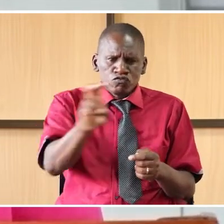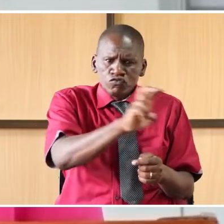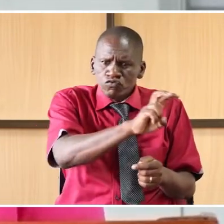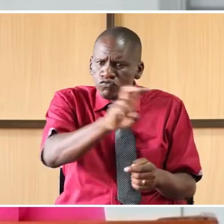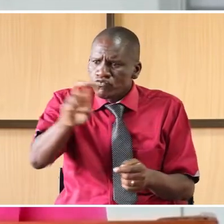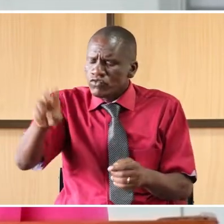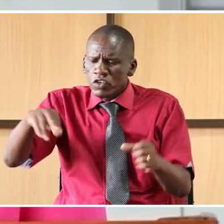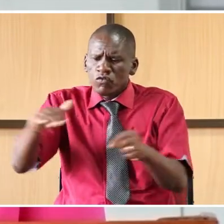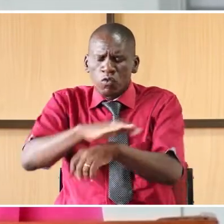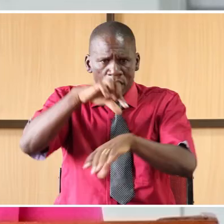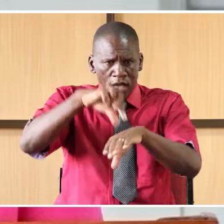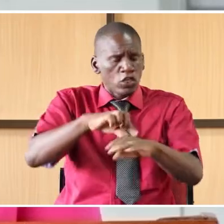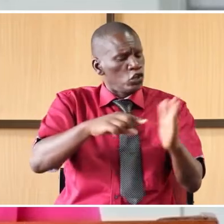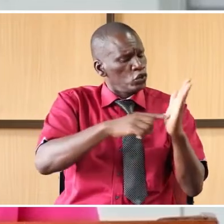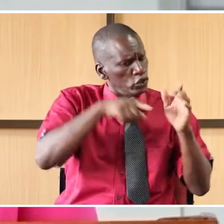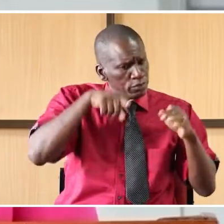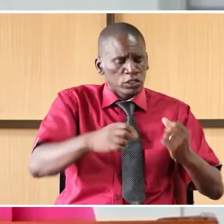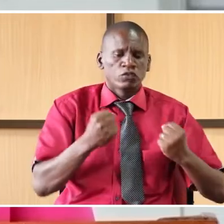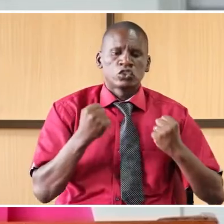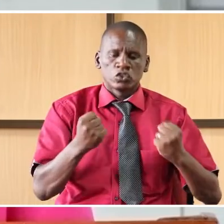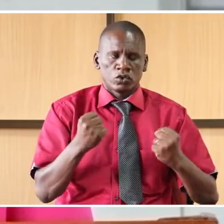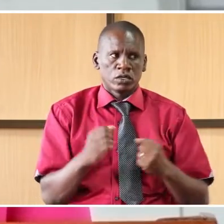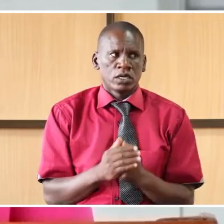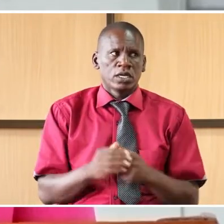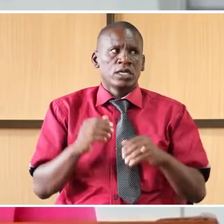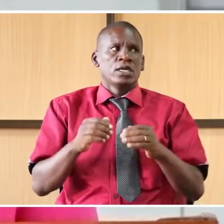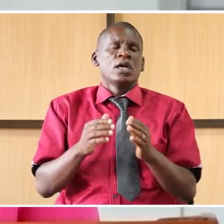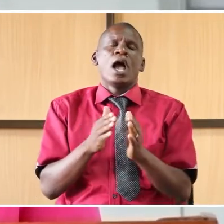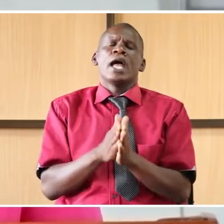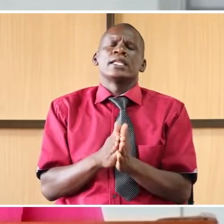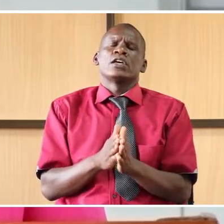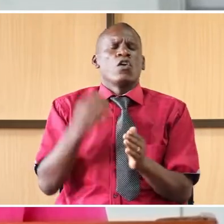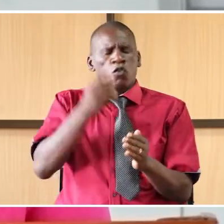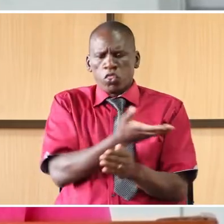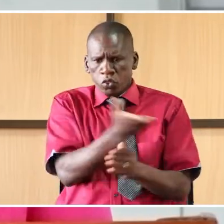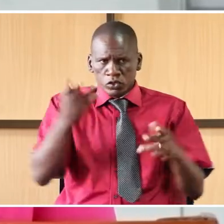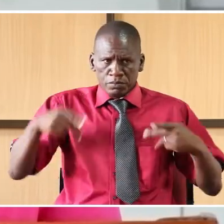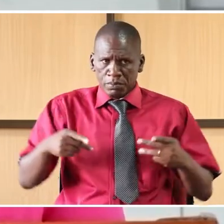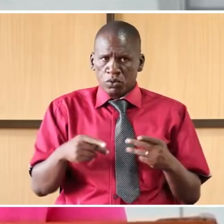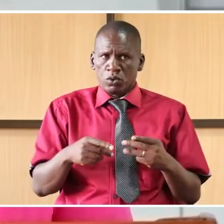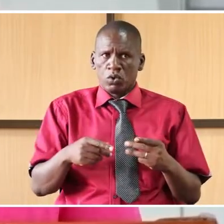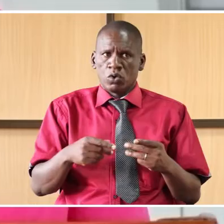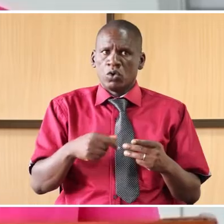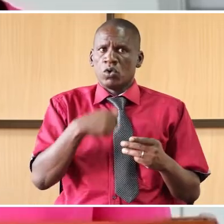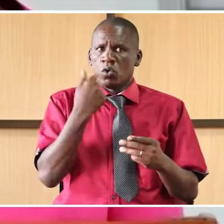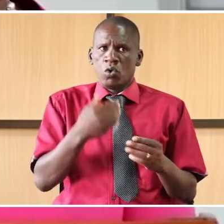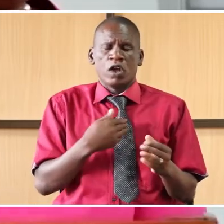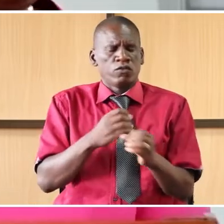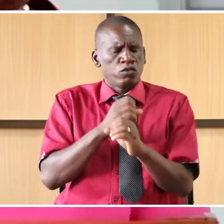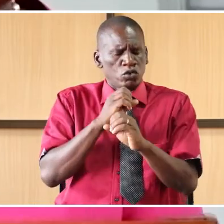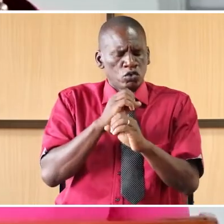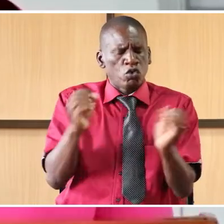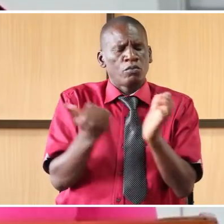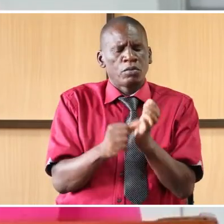earth to show Himself strong in behalf of those whose hearts are blameless toward